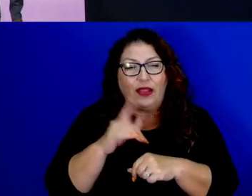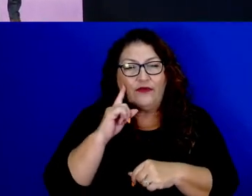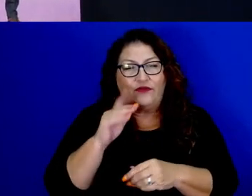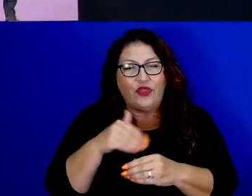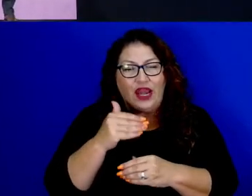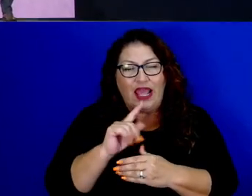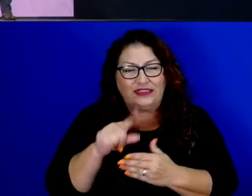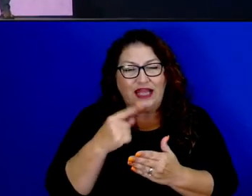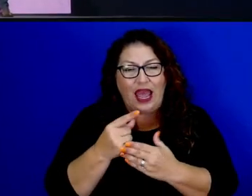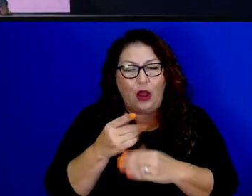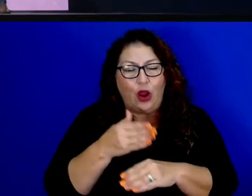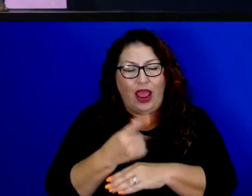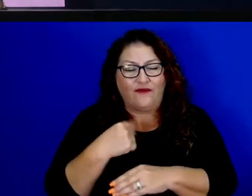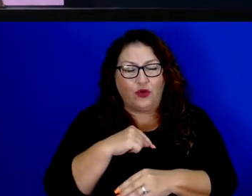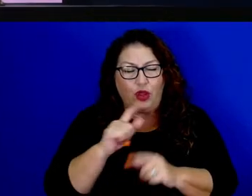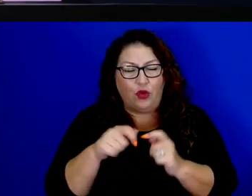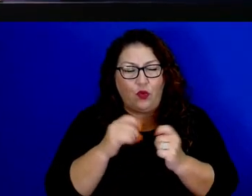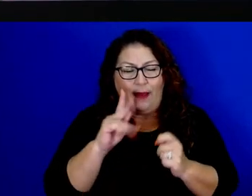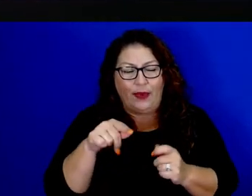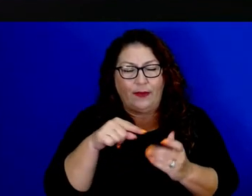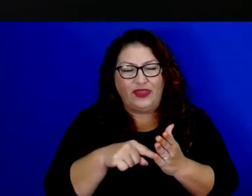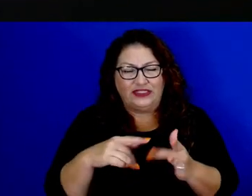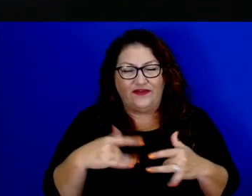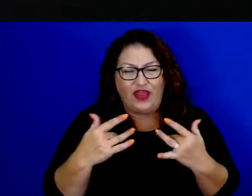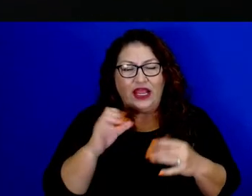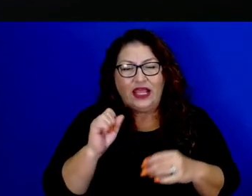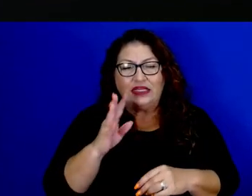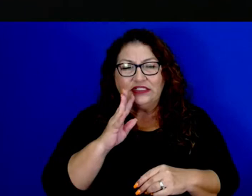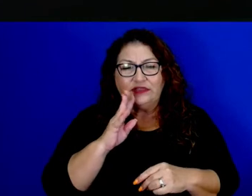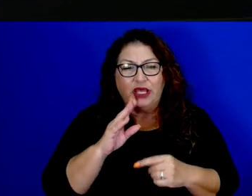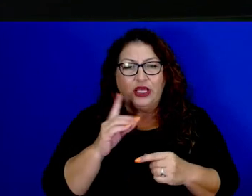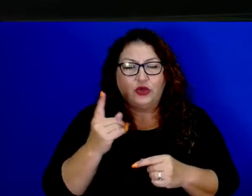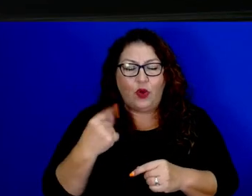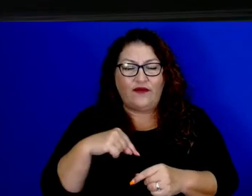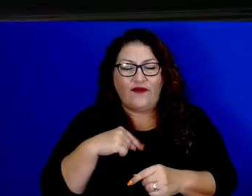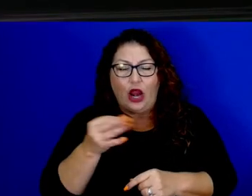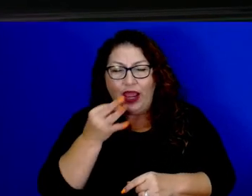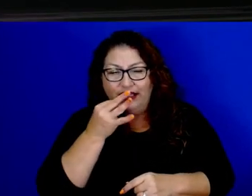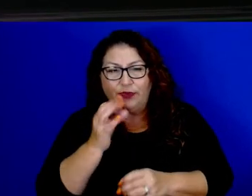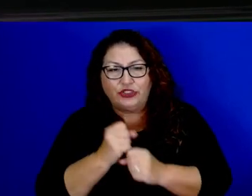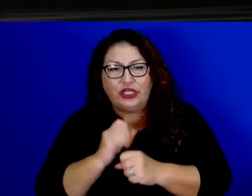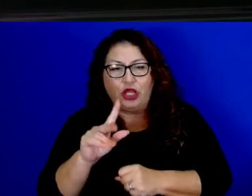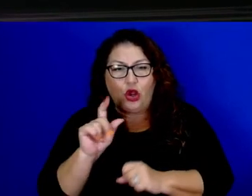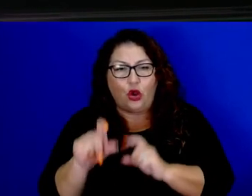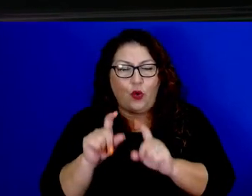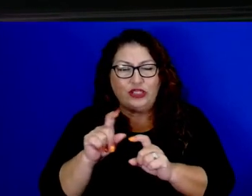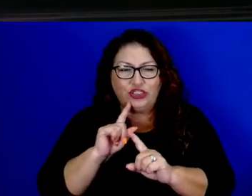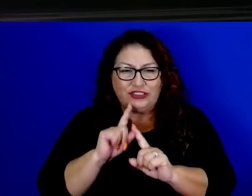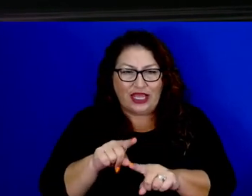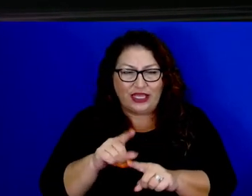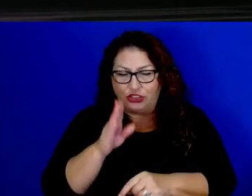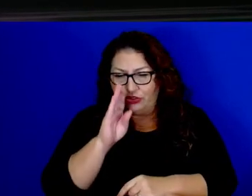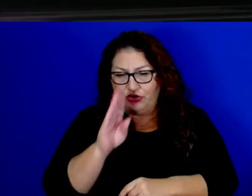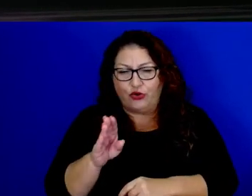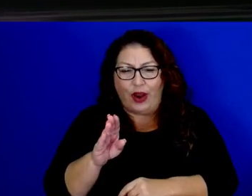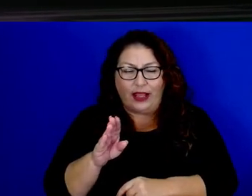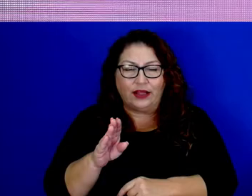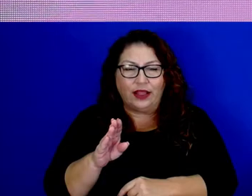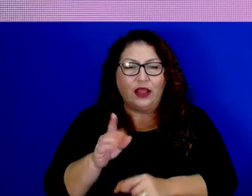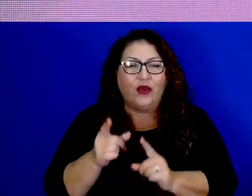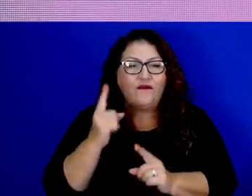this event, where you can speak to one of EIGE's experts and get your questions answered directly for more